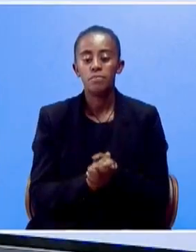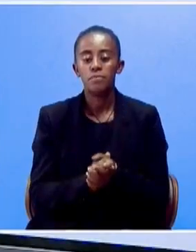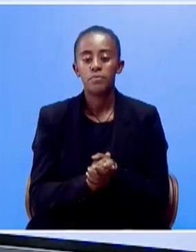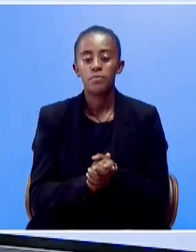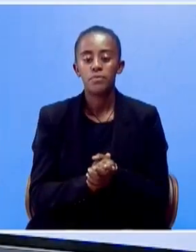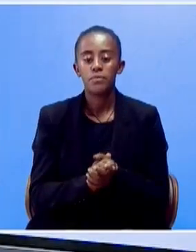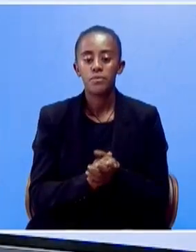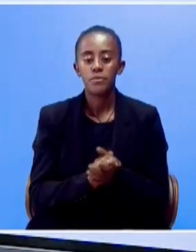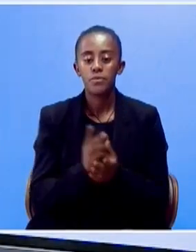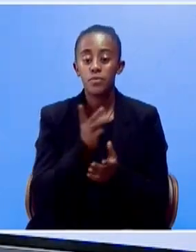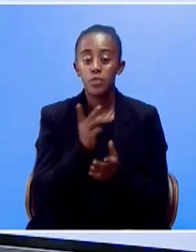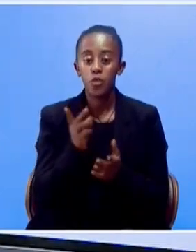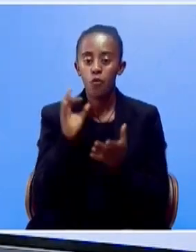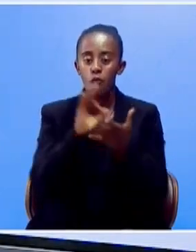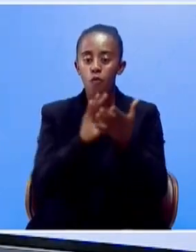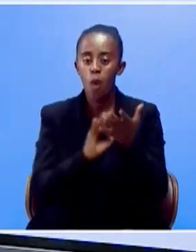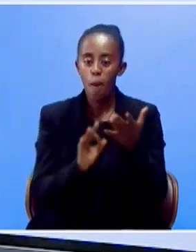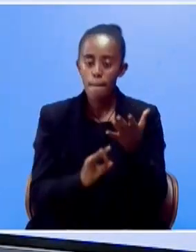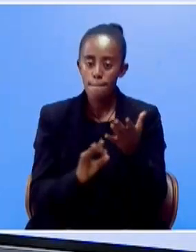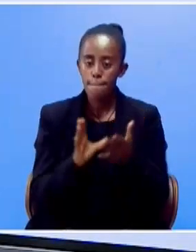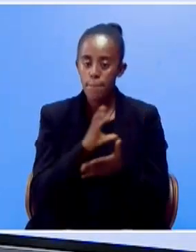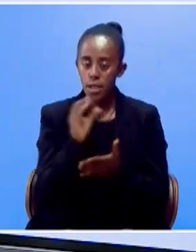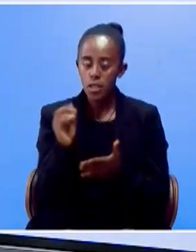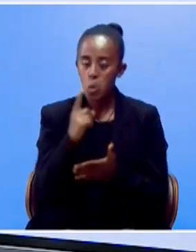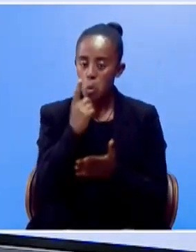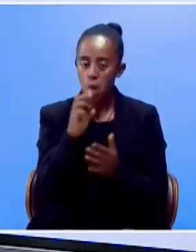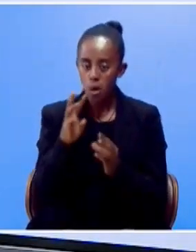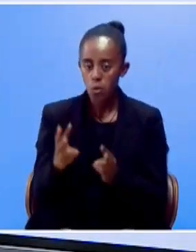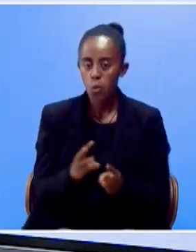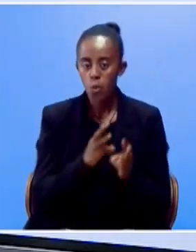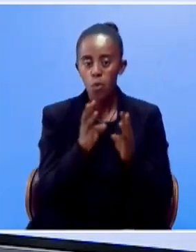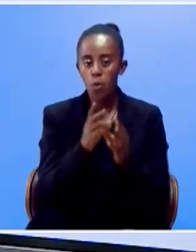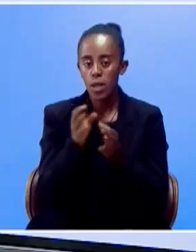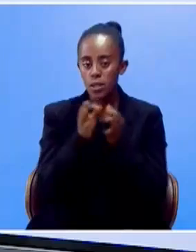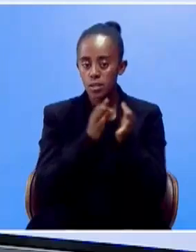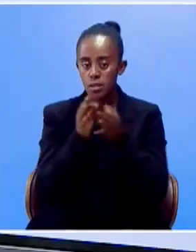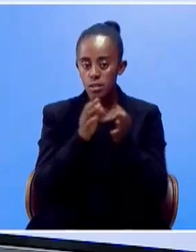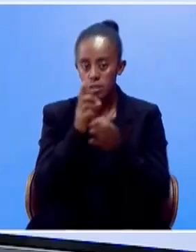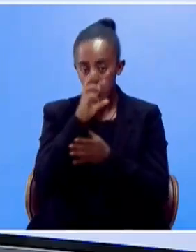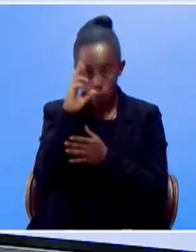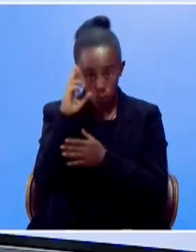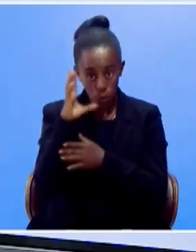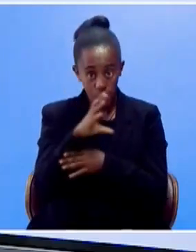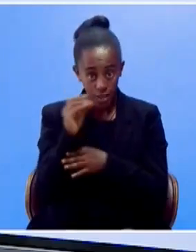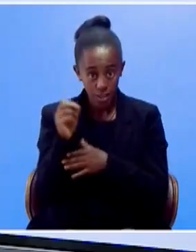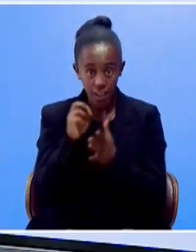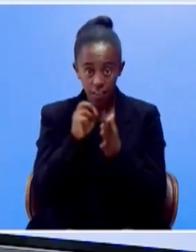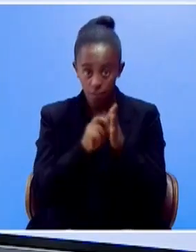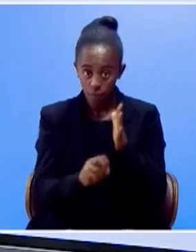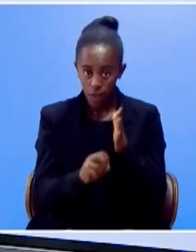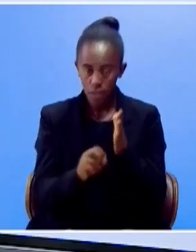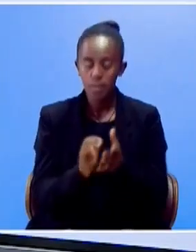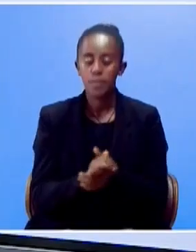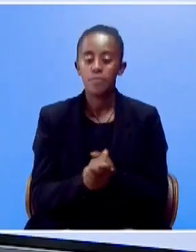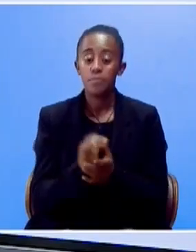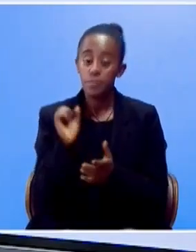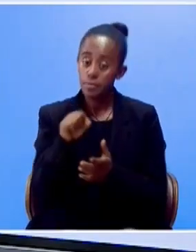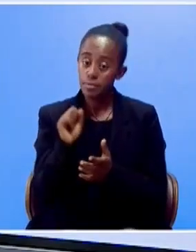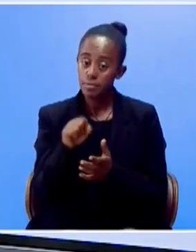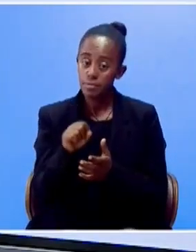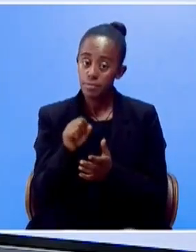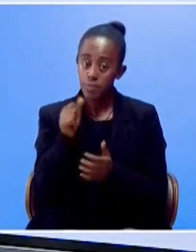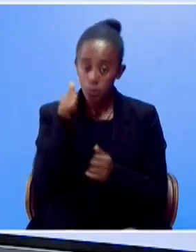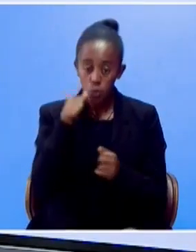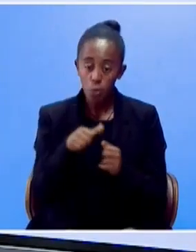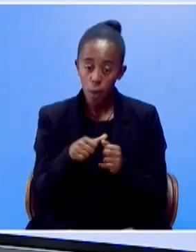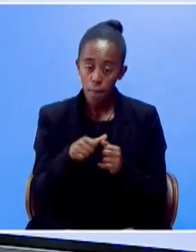This is one form and one way of expressing cause and effect. Yeah? You